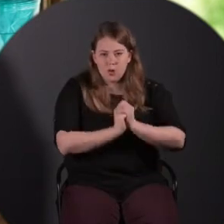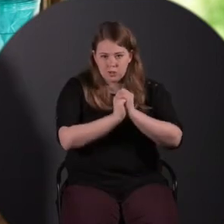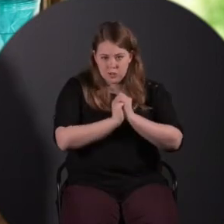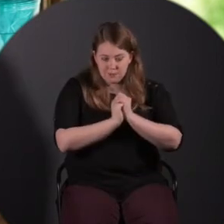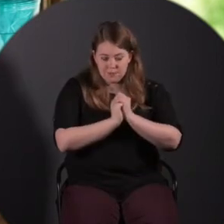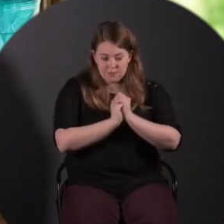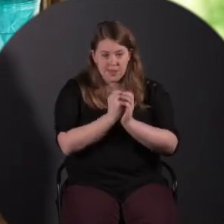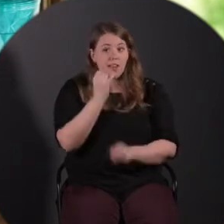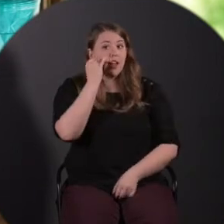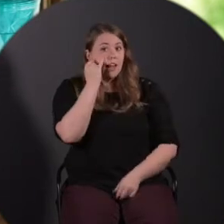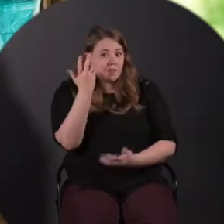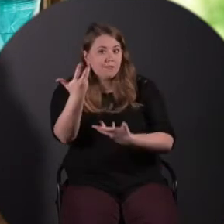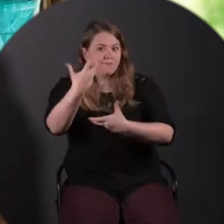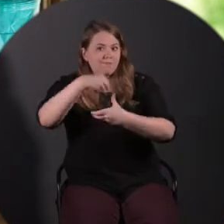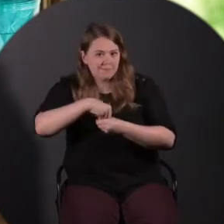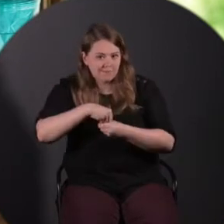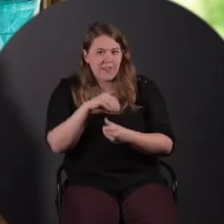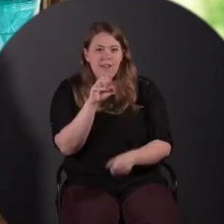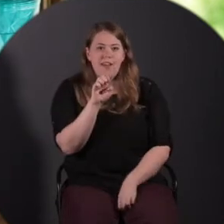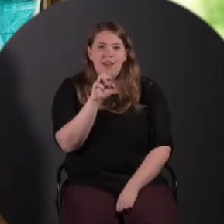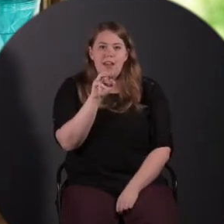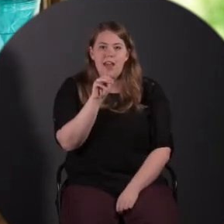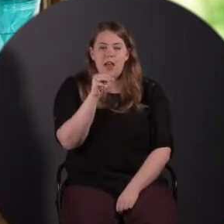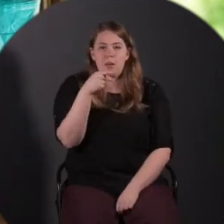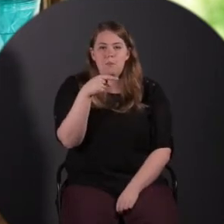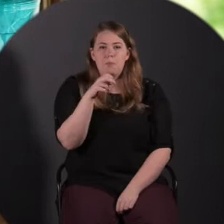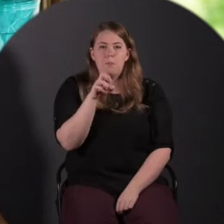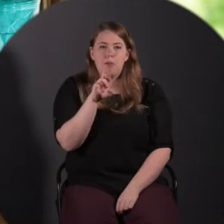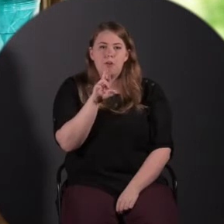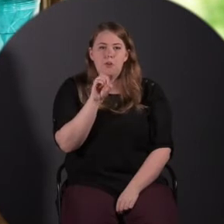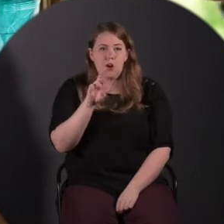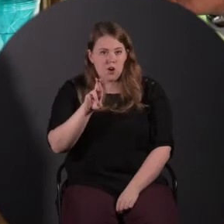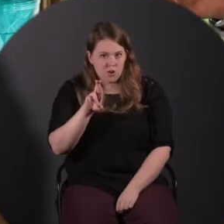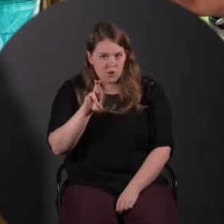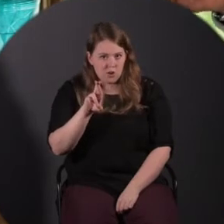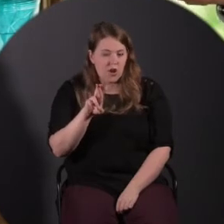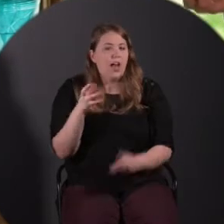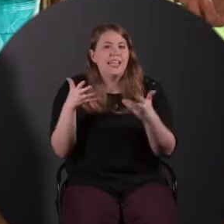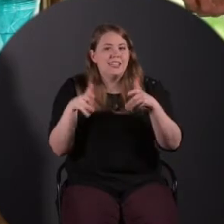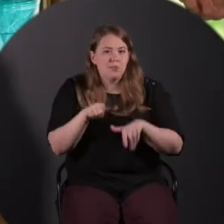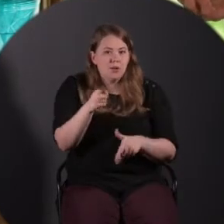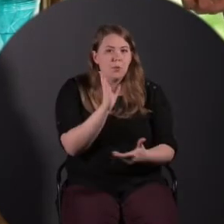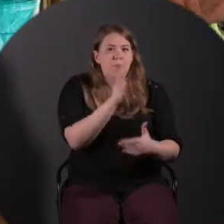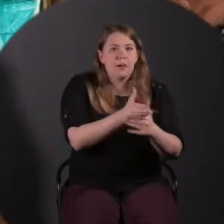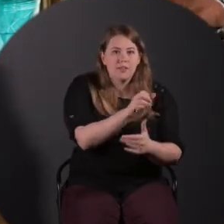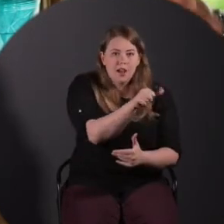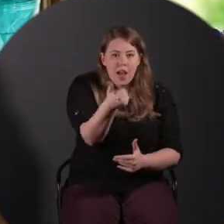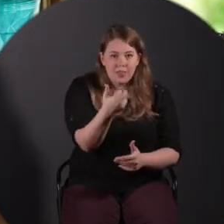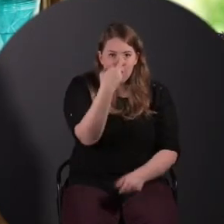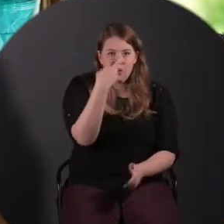you included the emperor, and they didn't want you to create problems with other religious systems. And that was a problem for Jews